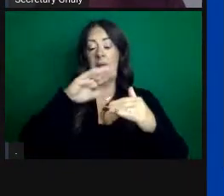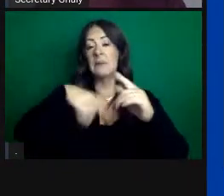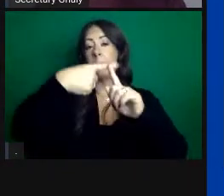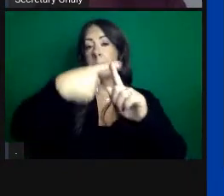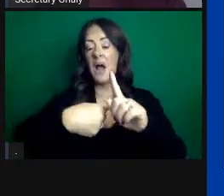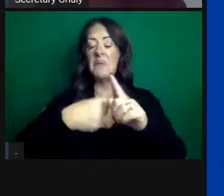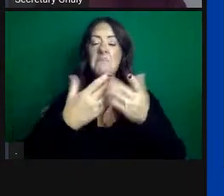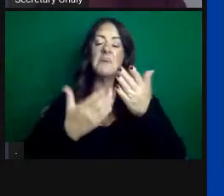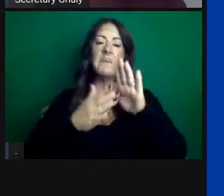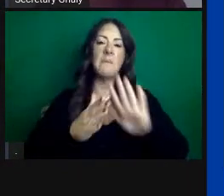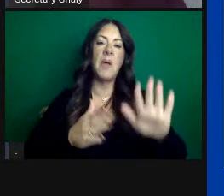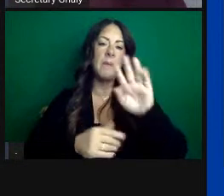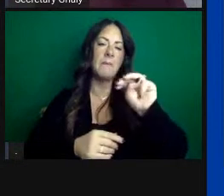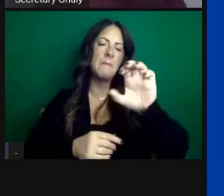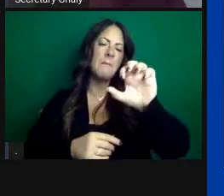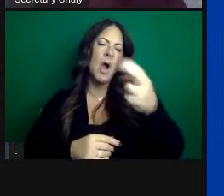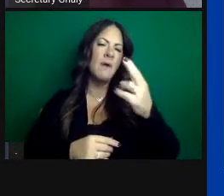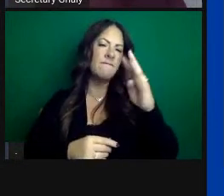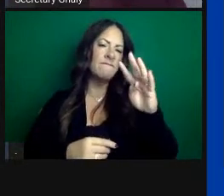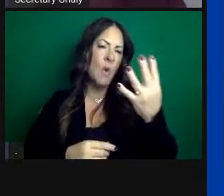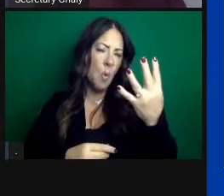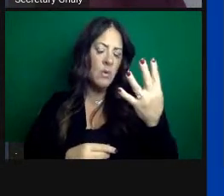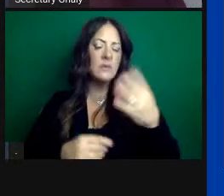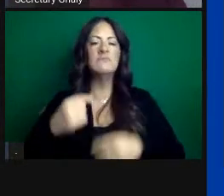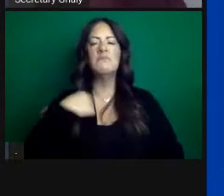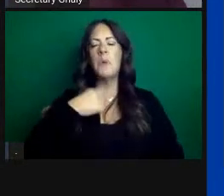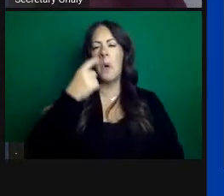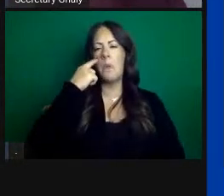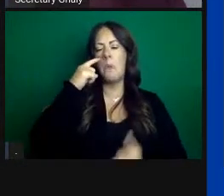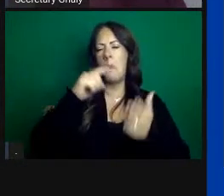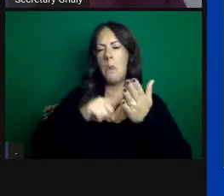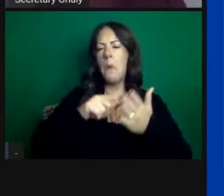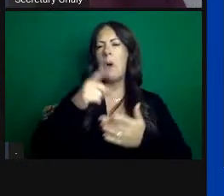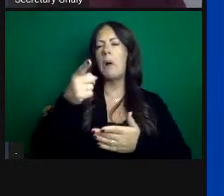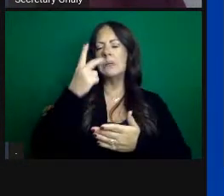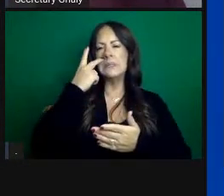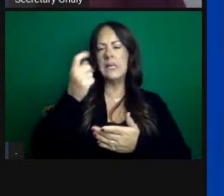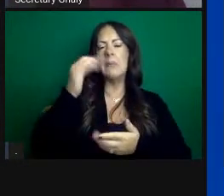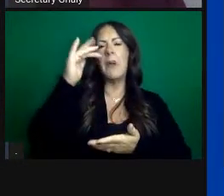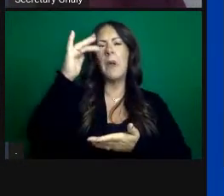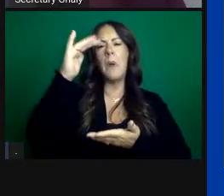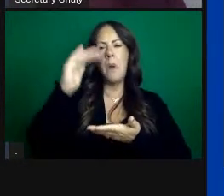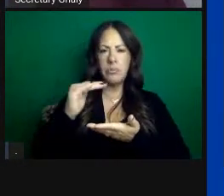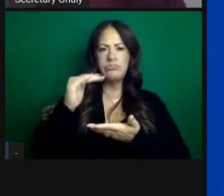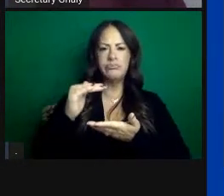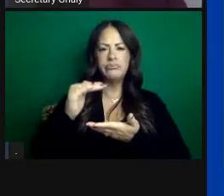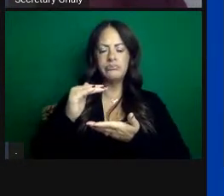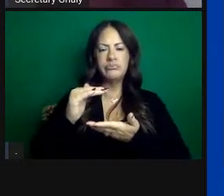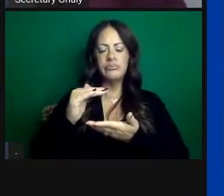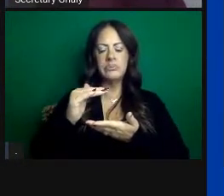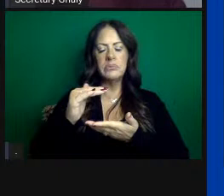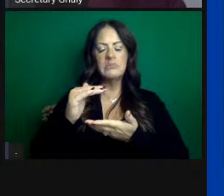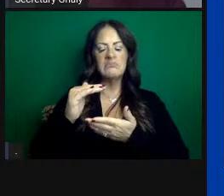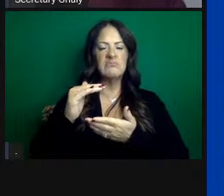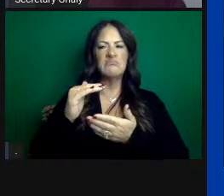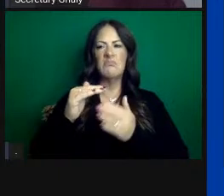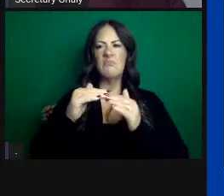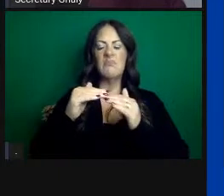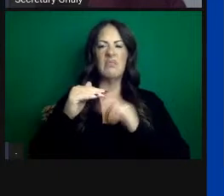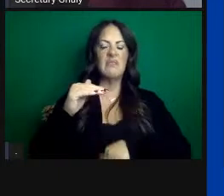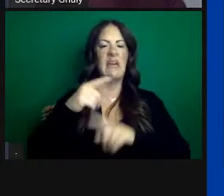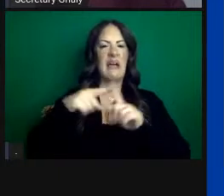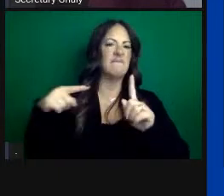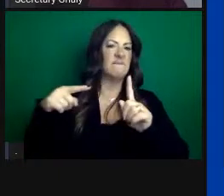the 4th of March, that we'll see fewer than half the number of people with COVID in our